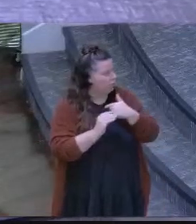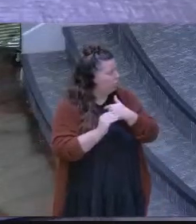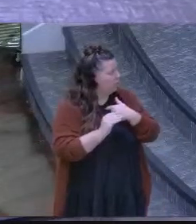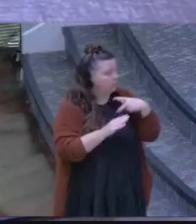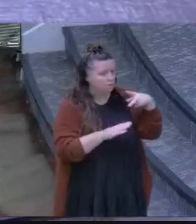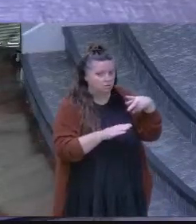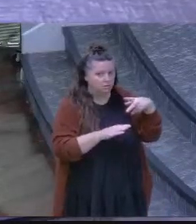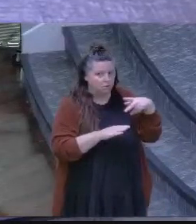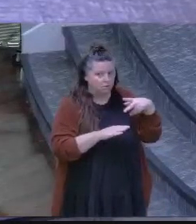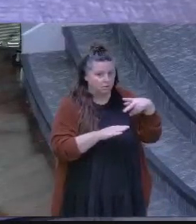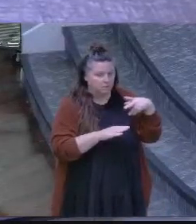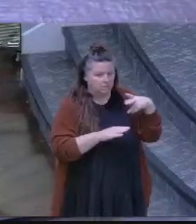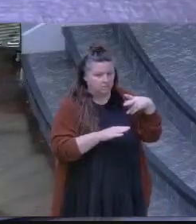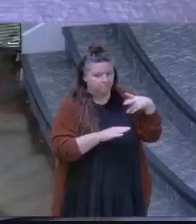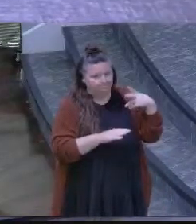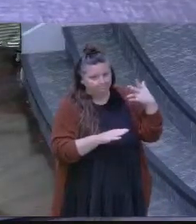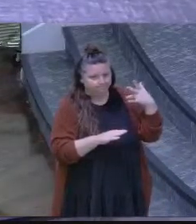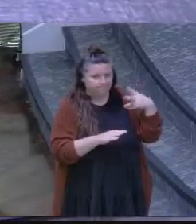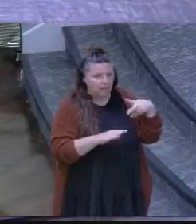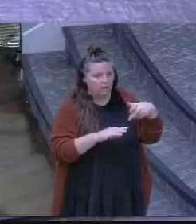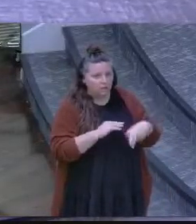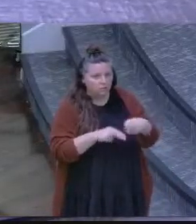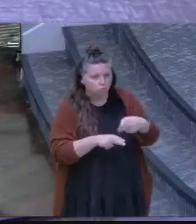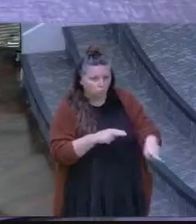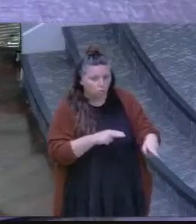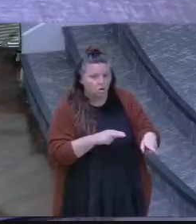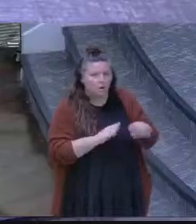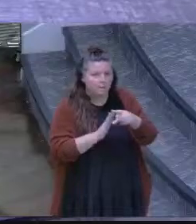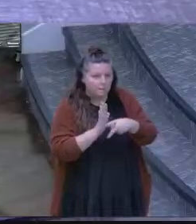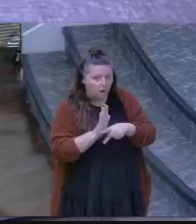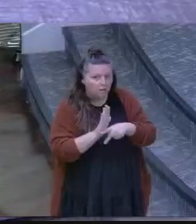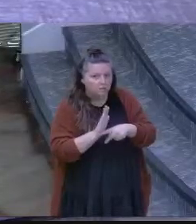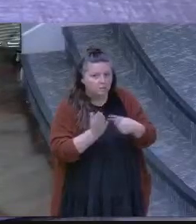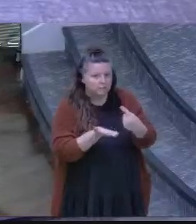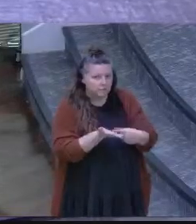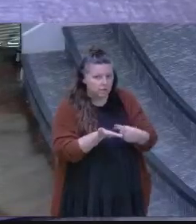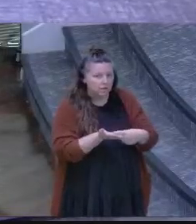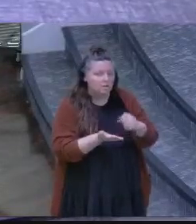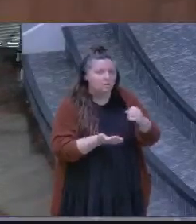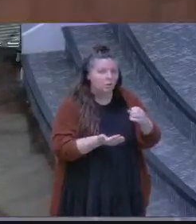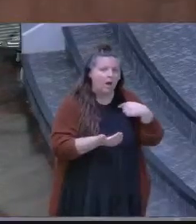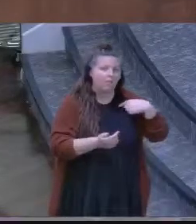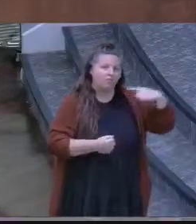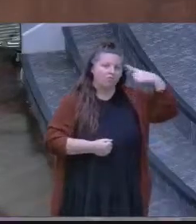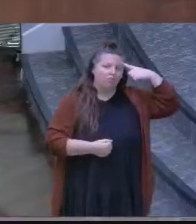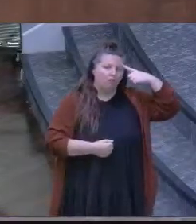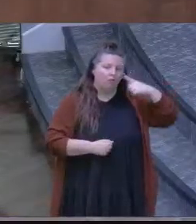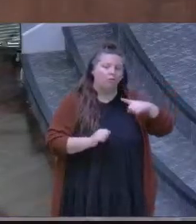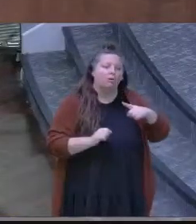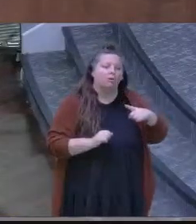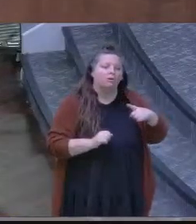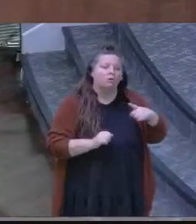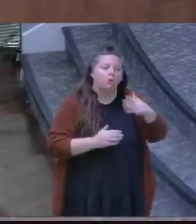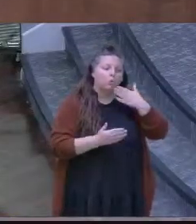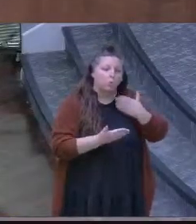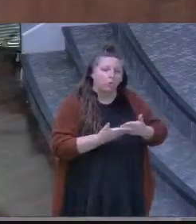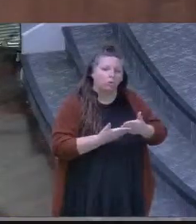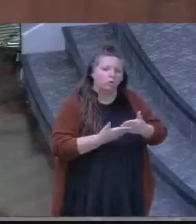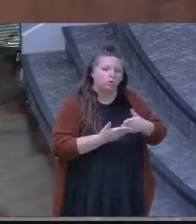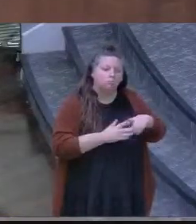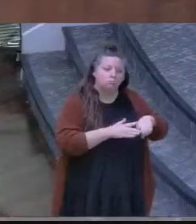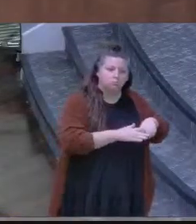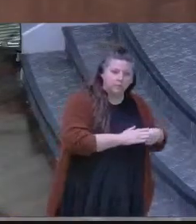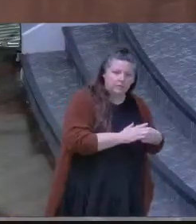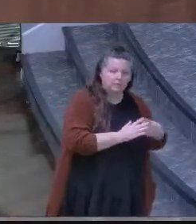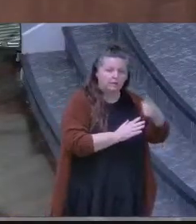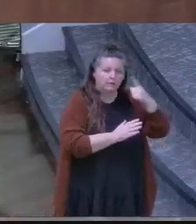discussion really short. So I think that a good start to building the agenda would be to